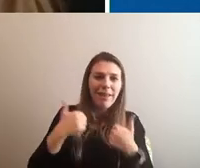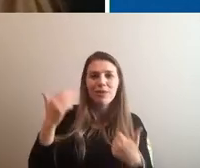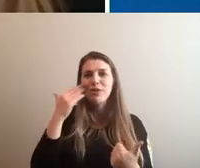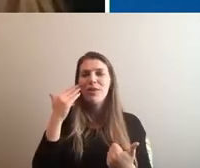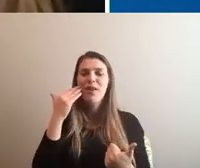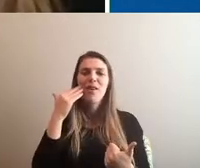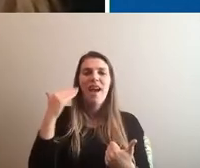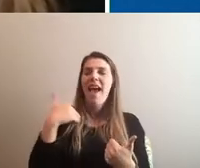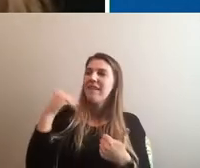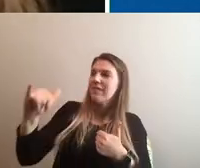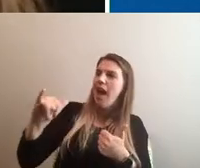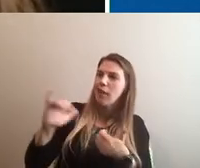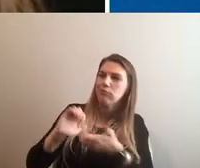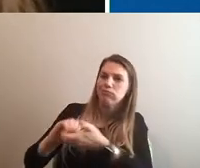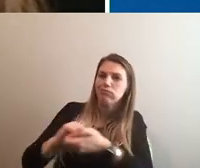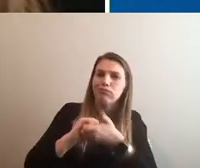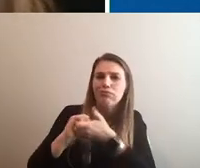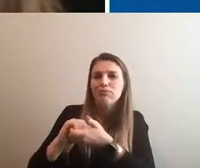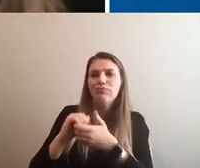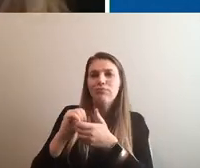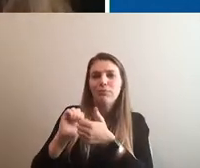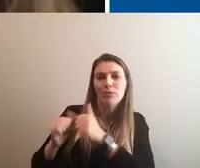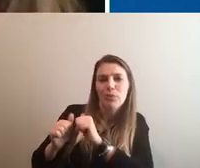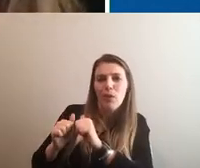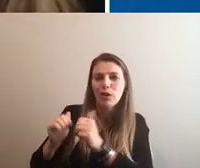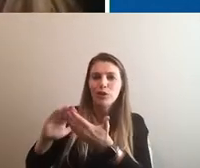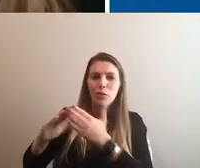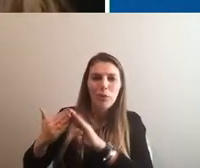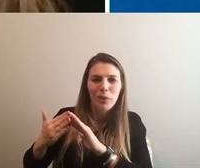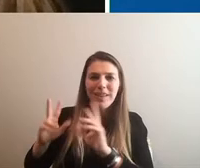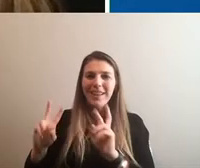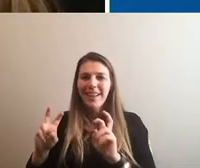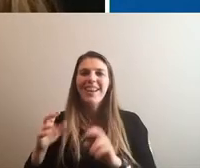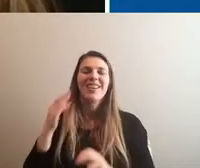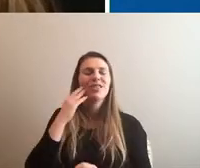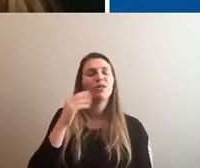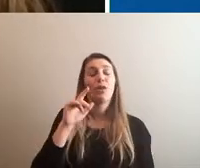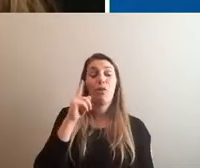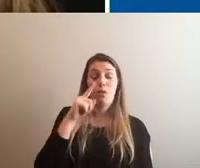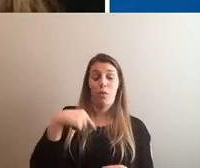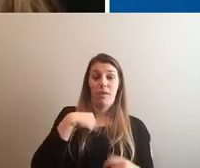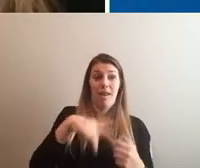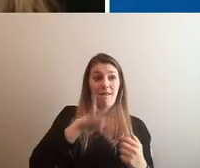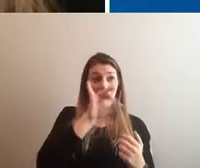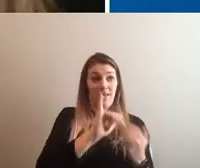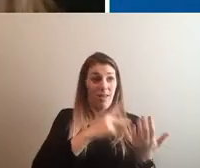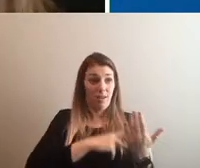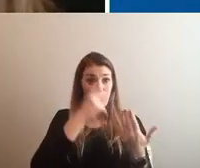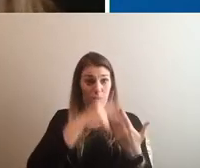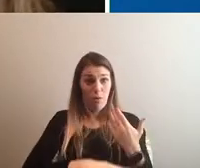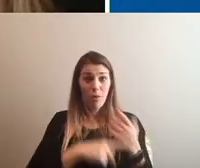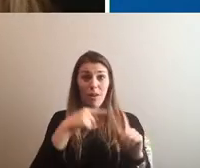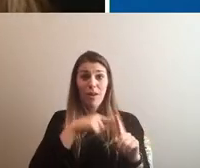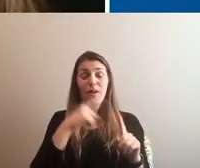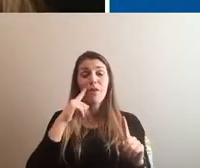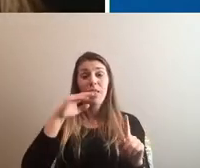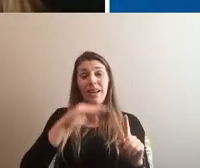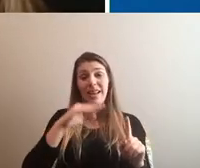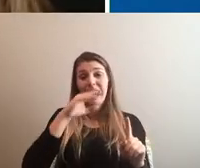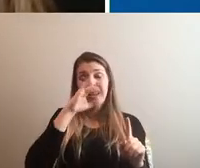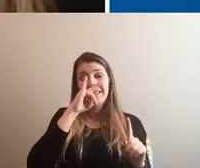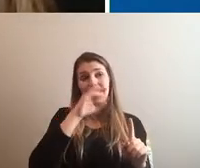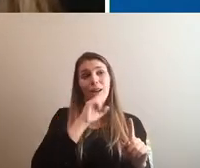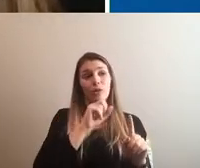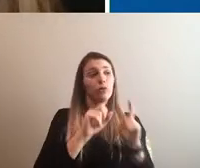a community through sport, and what that did for me. And so when I found this program for kids age